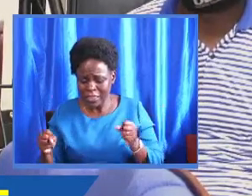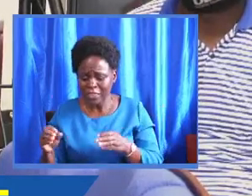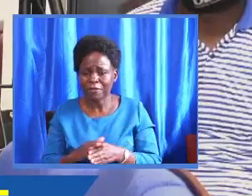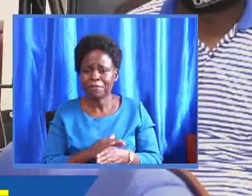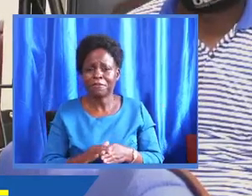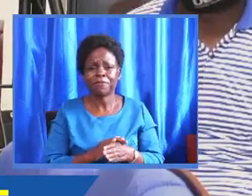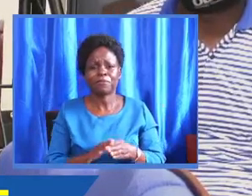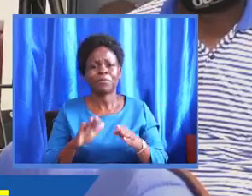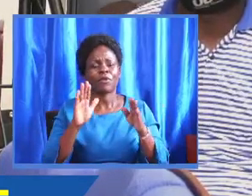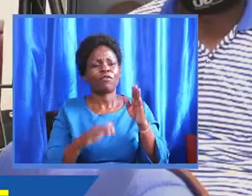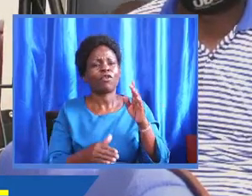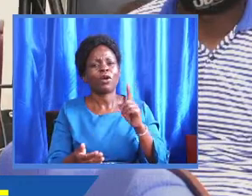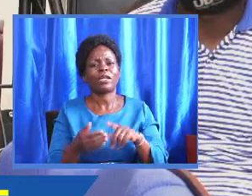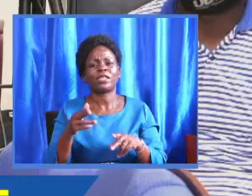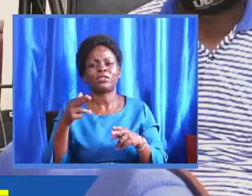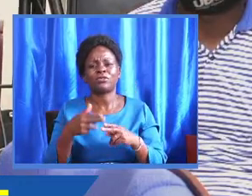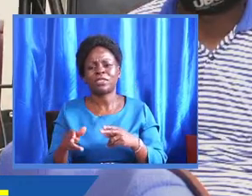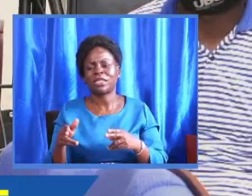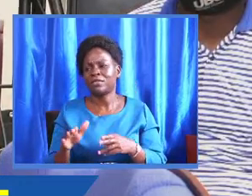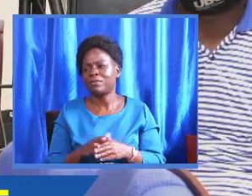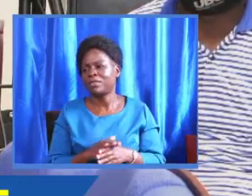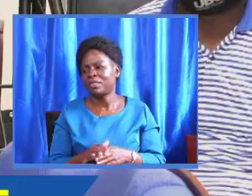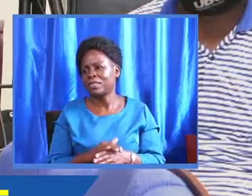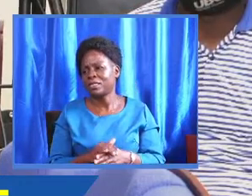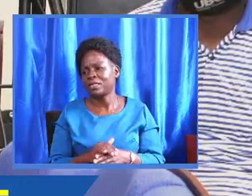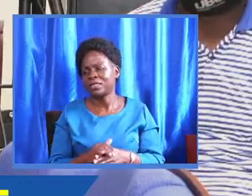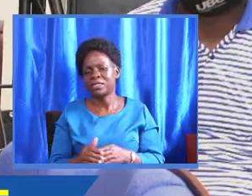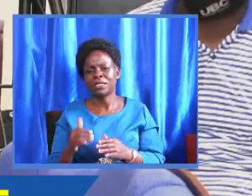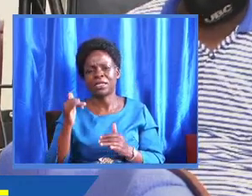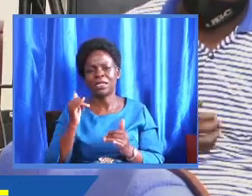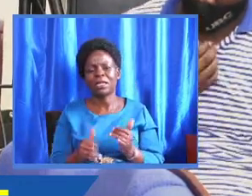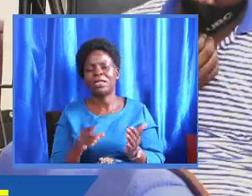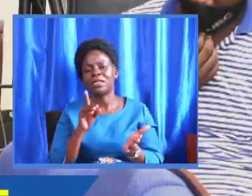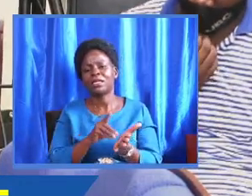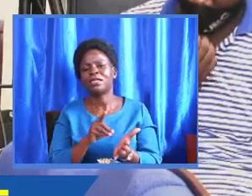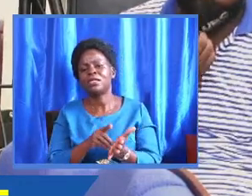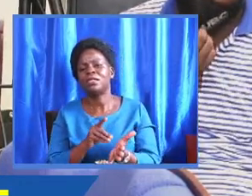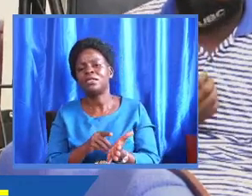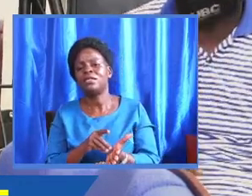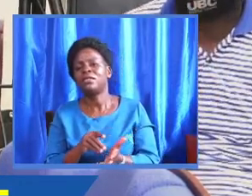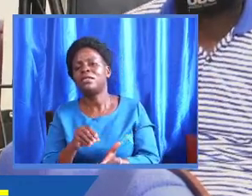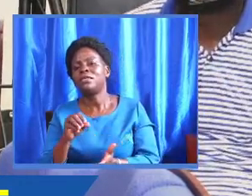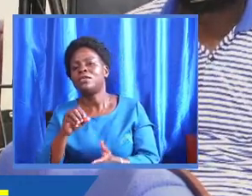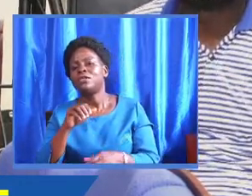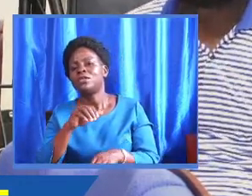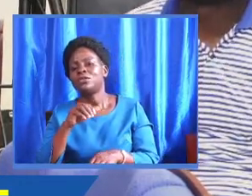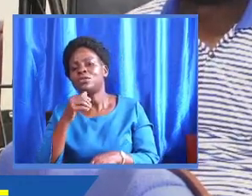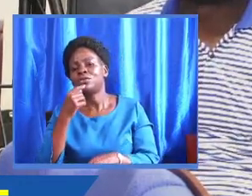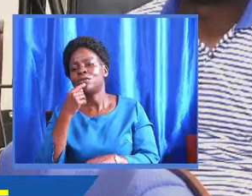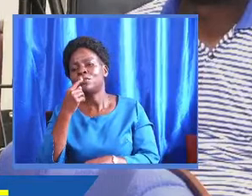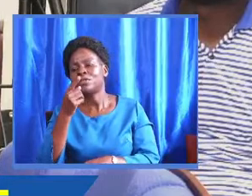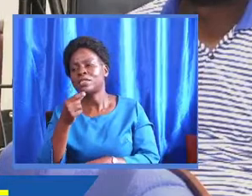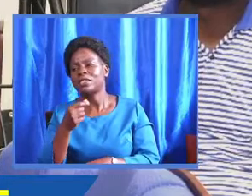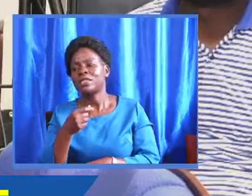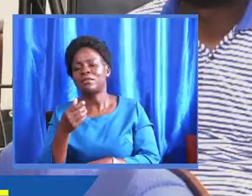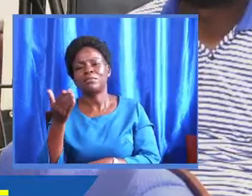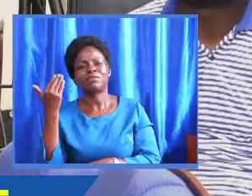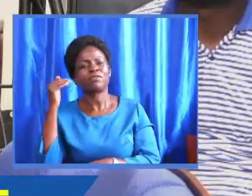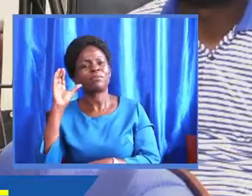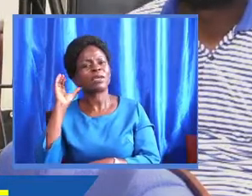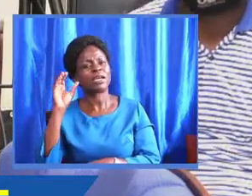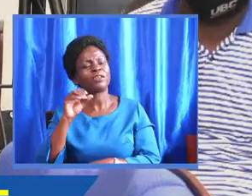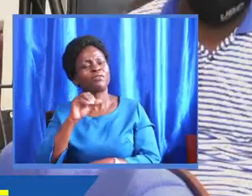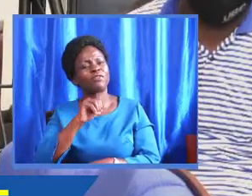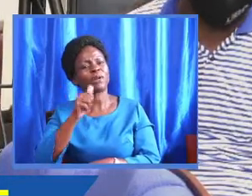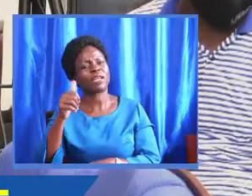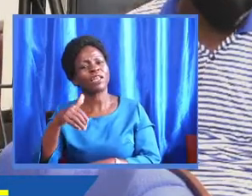low earners to begin such businesses. Lastly, it goes to Dr. you've made a statement that I once heard from another